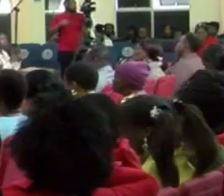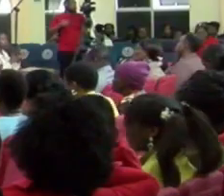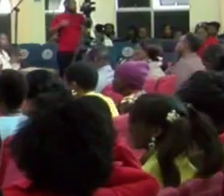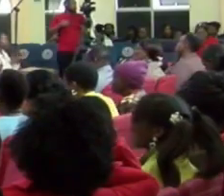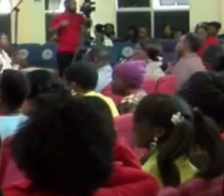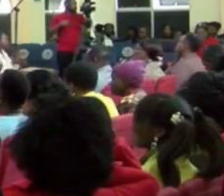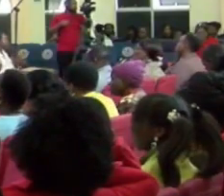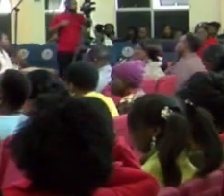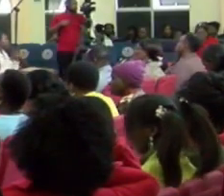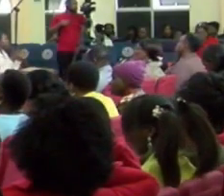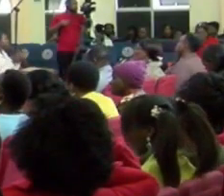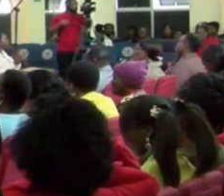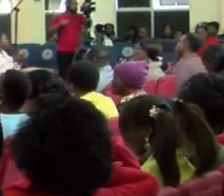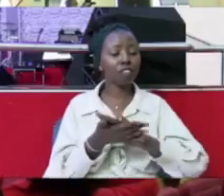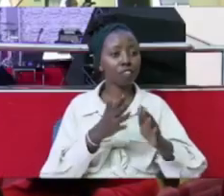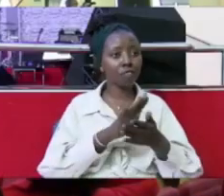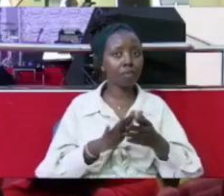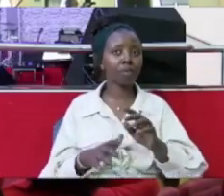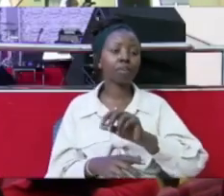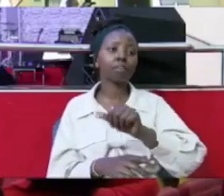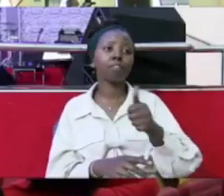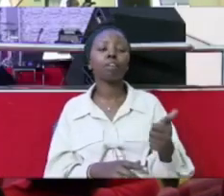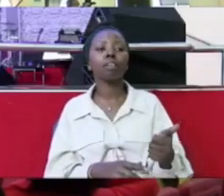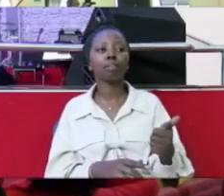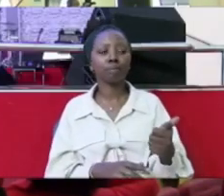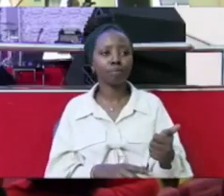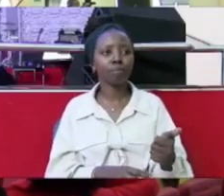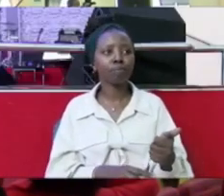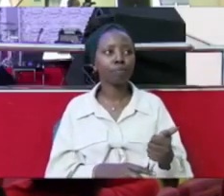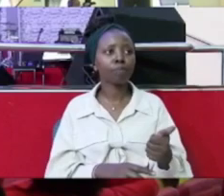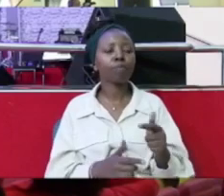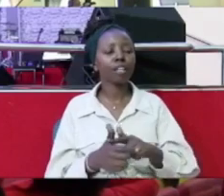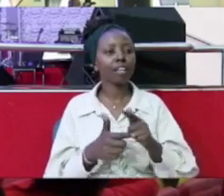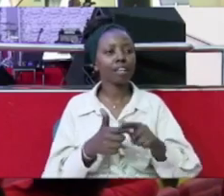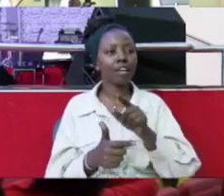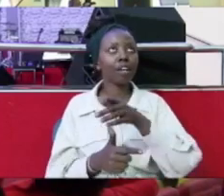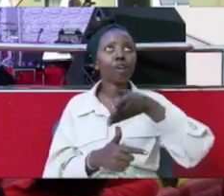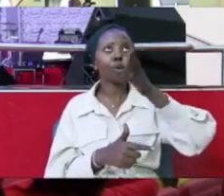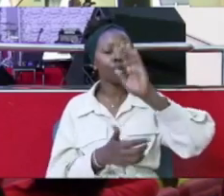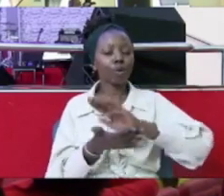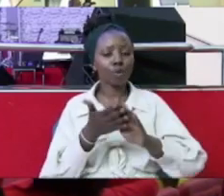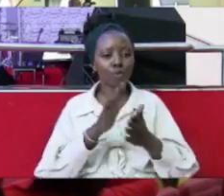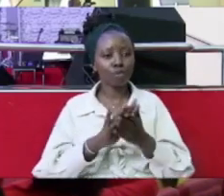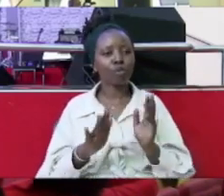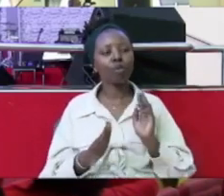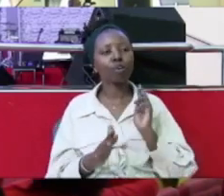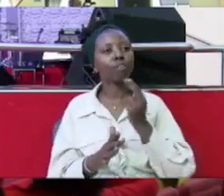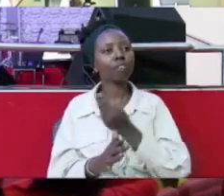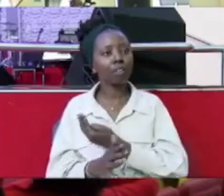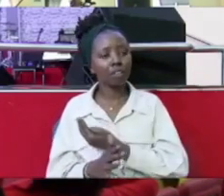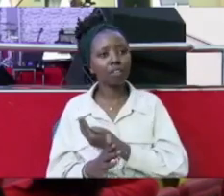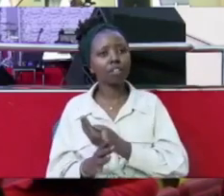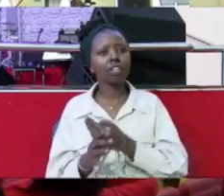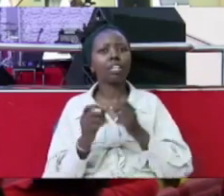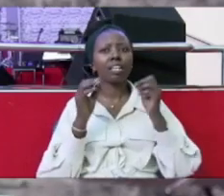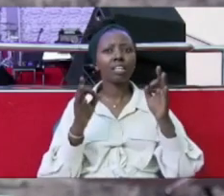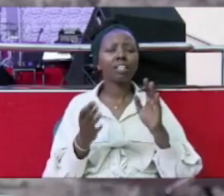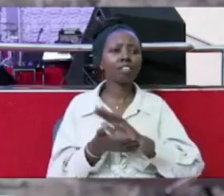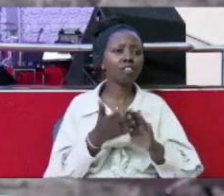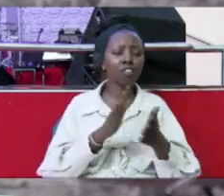That if we forgive others, then God will forgive us. And if we do not